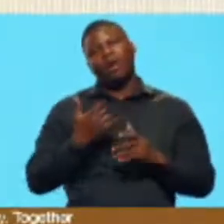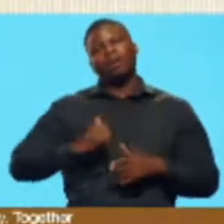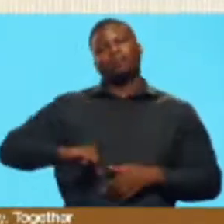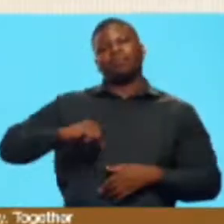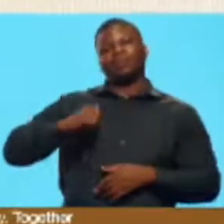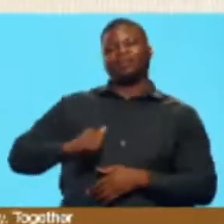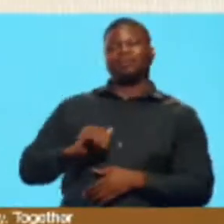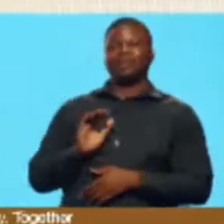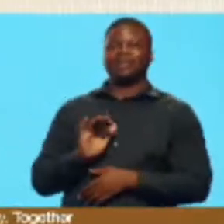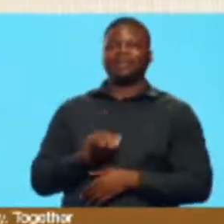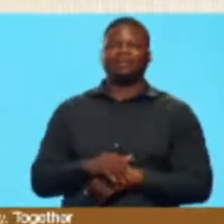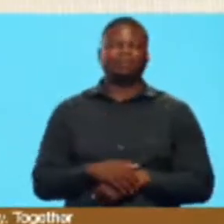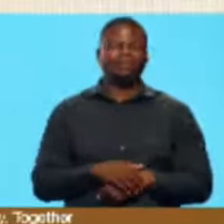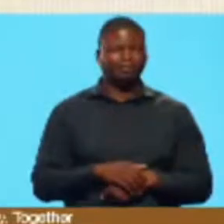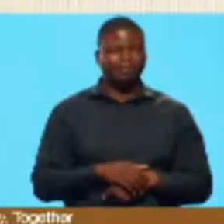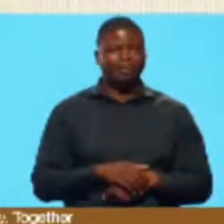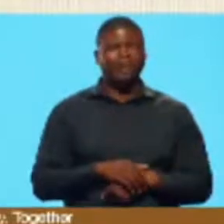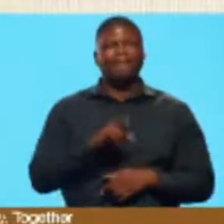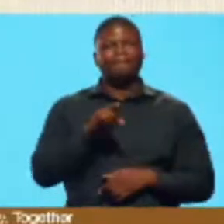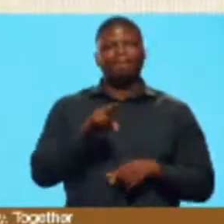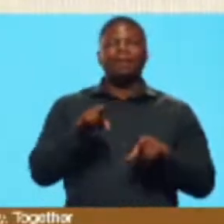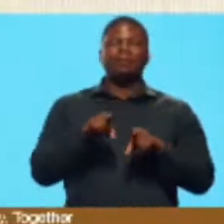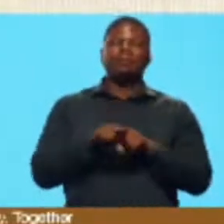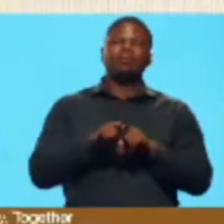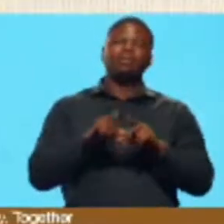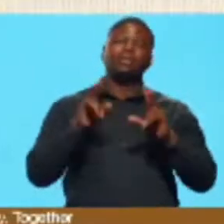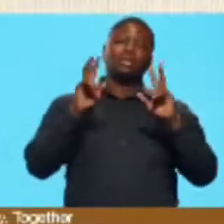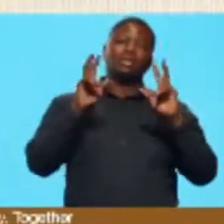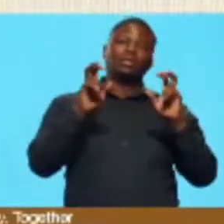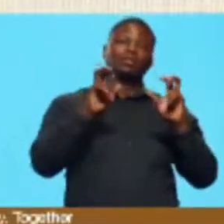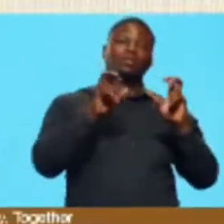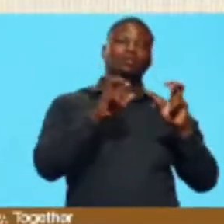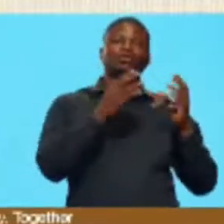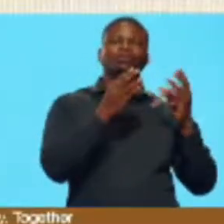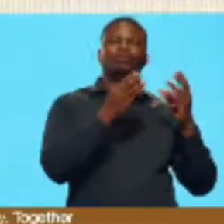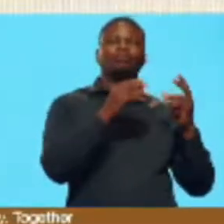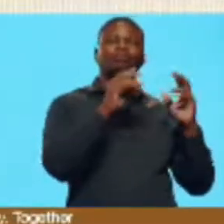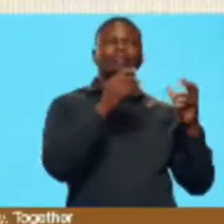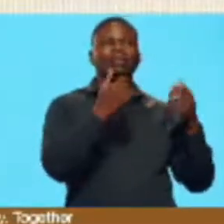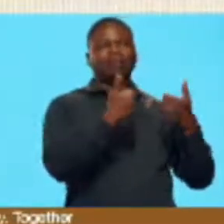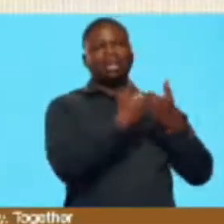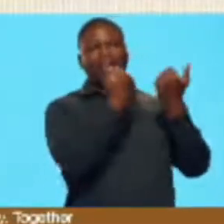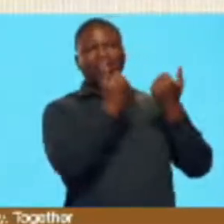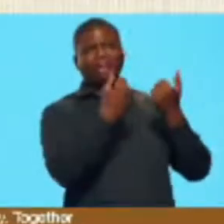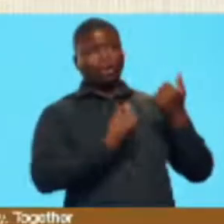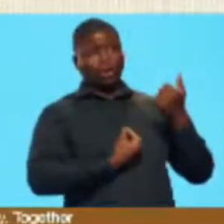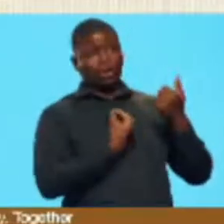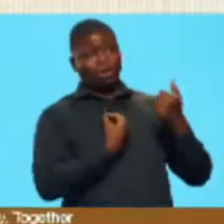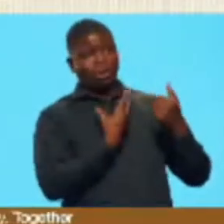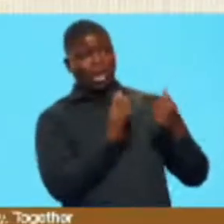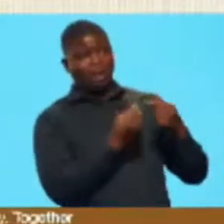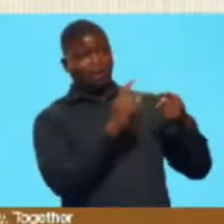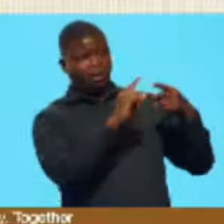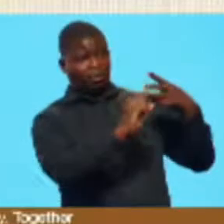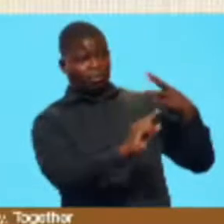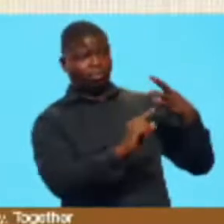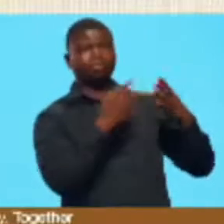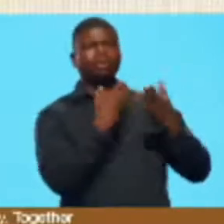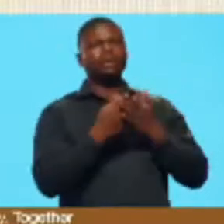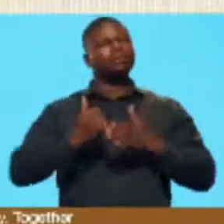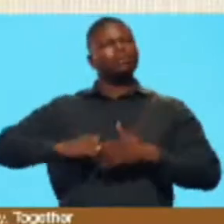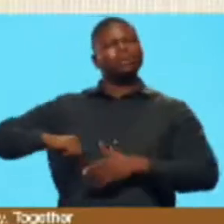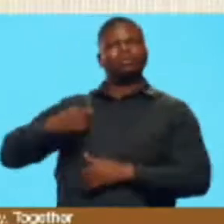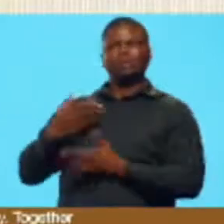soft issues also need to be addressed by the municipalities, not alone being supported by